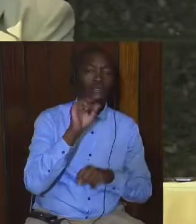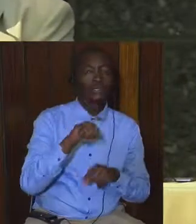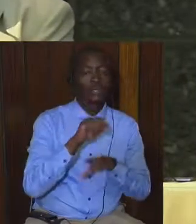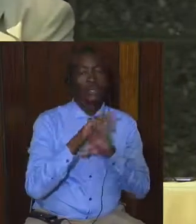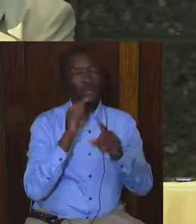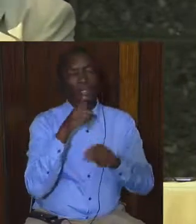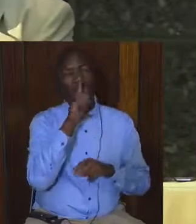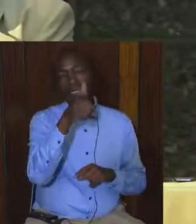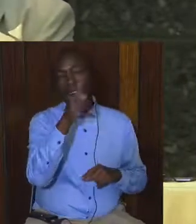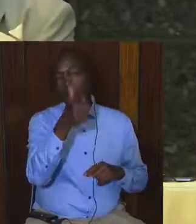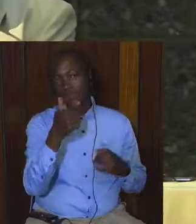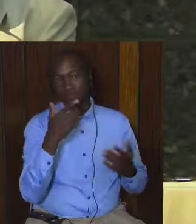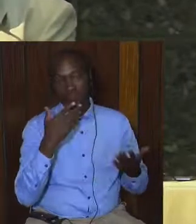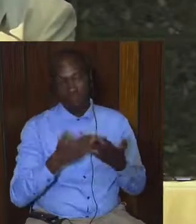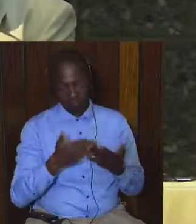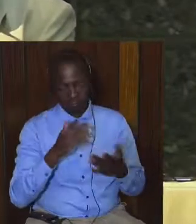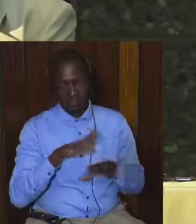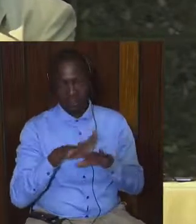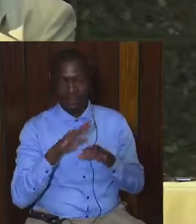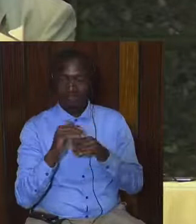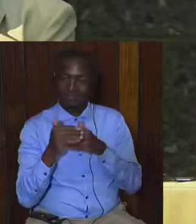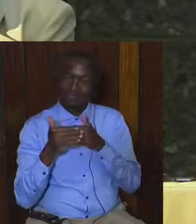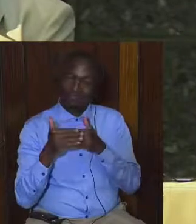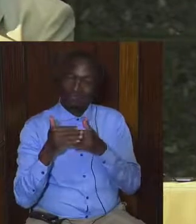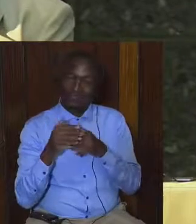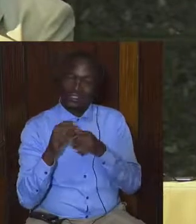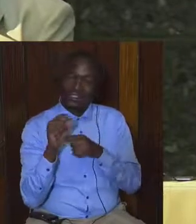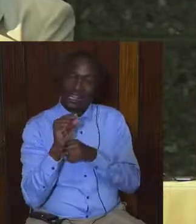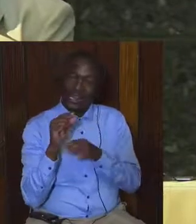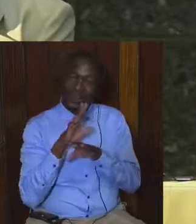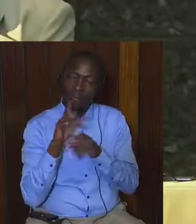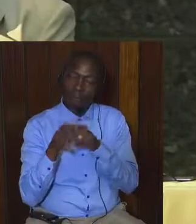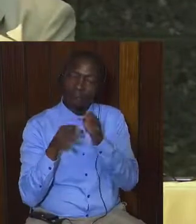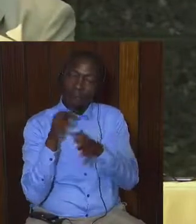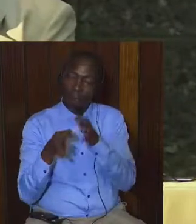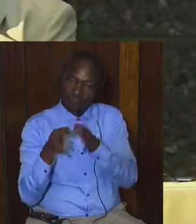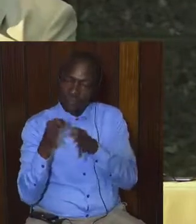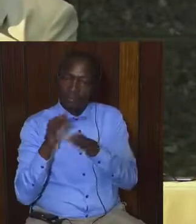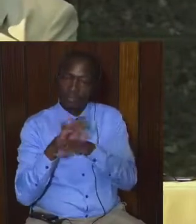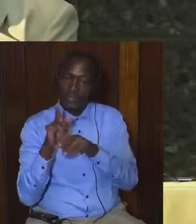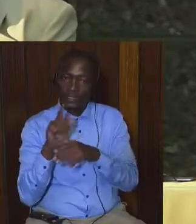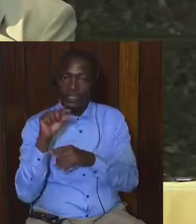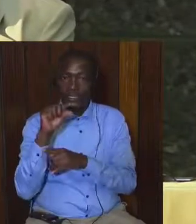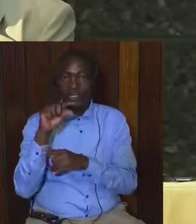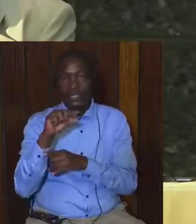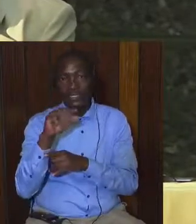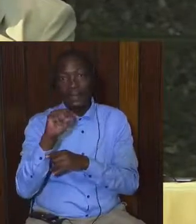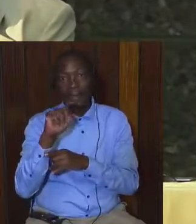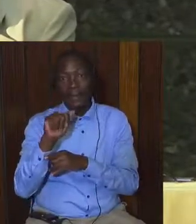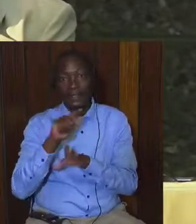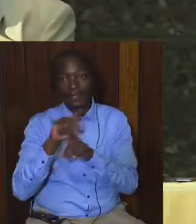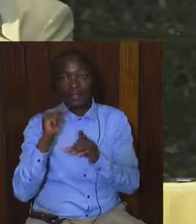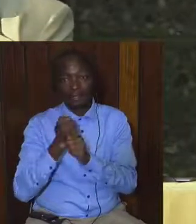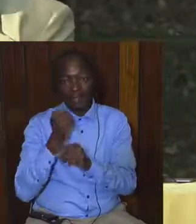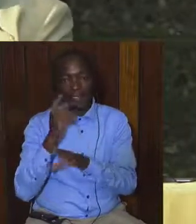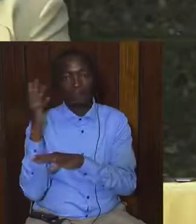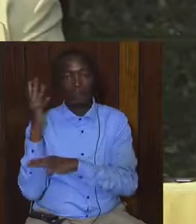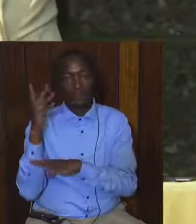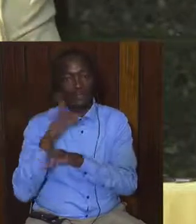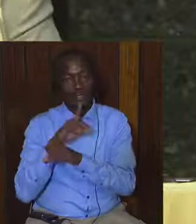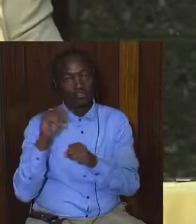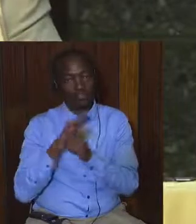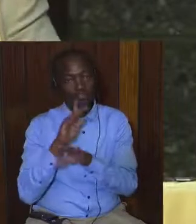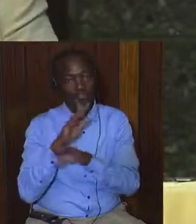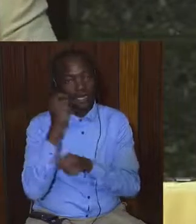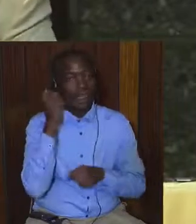later stage, we can go into a little bit of detail where the GMA through us will then make a presentation on this for you to fully